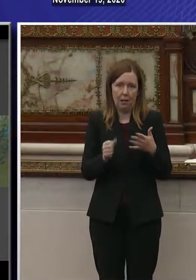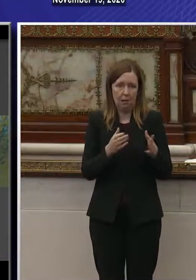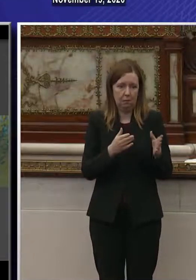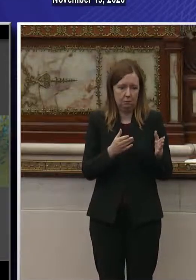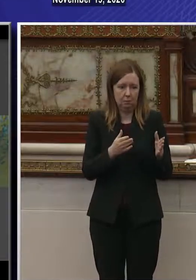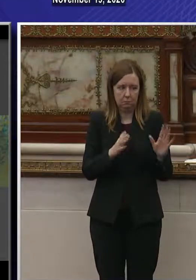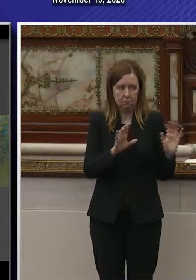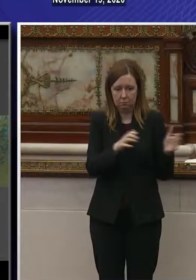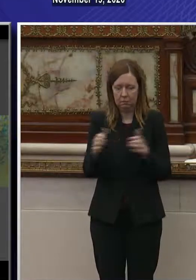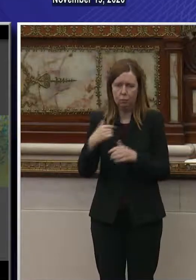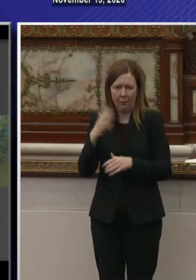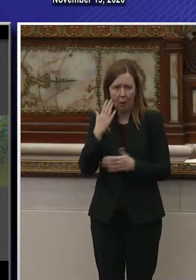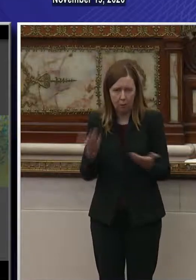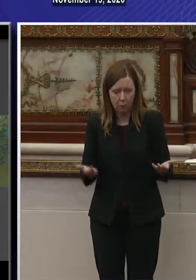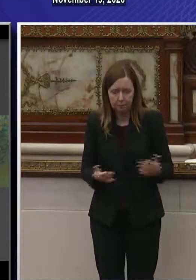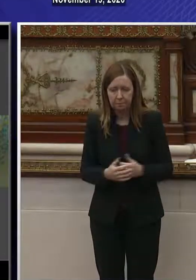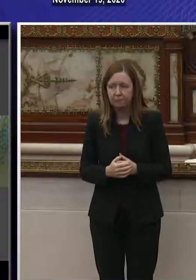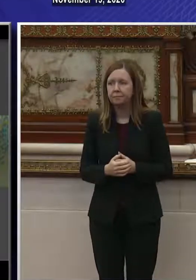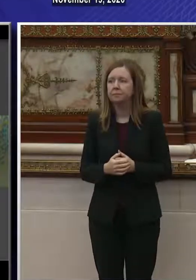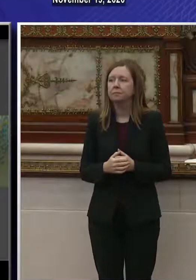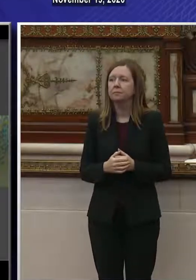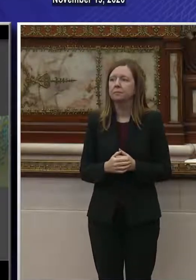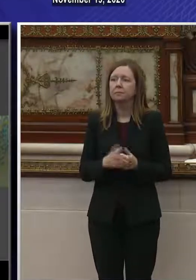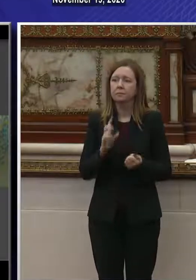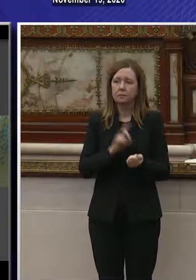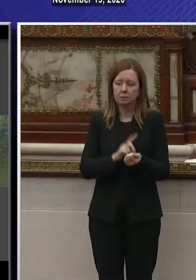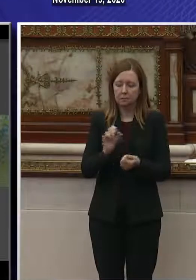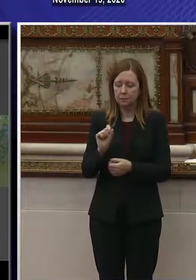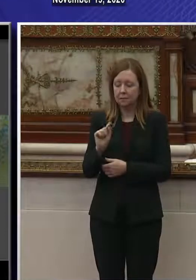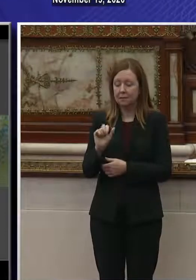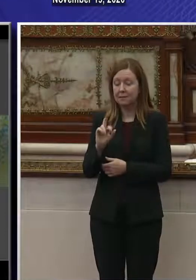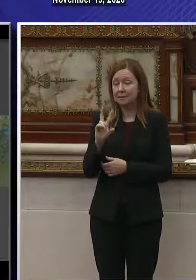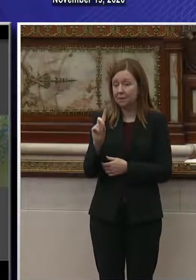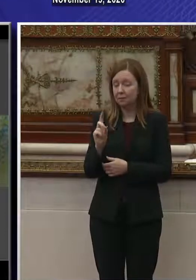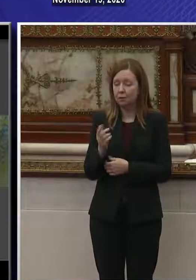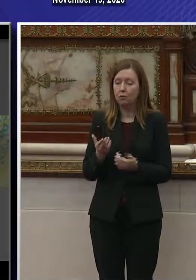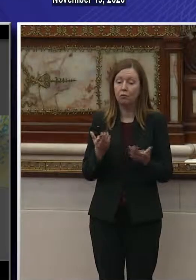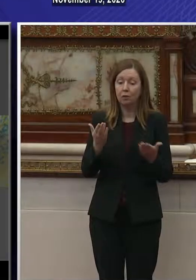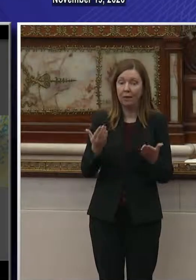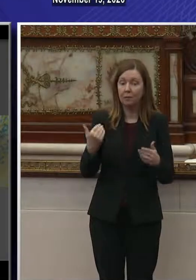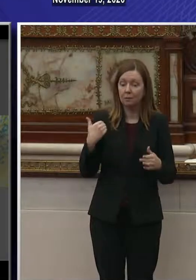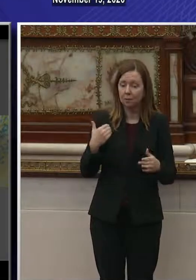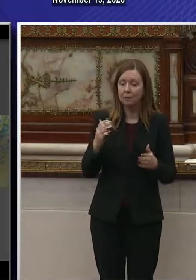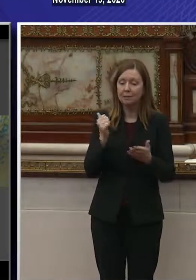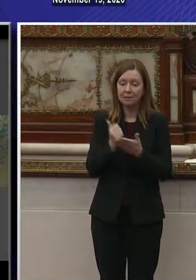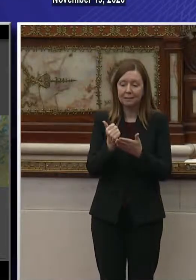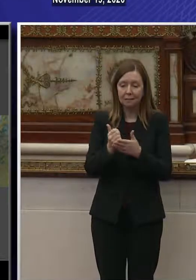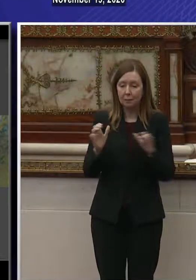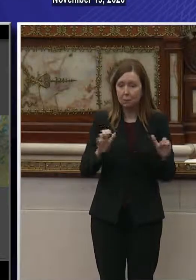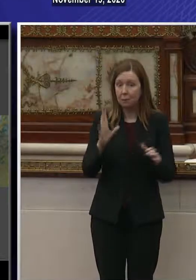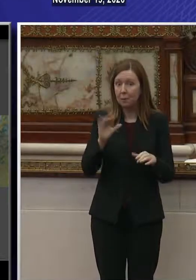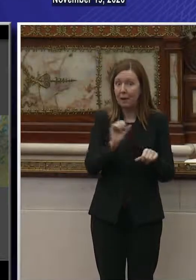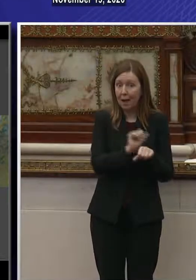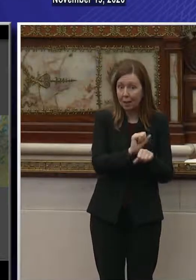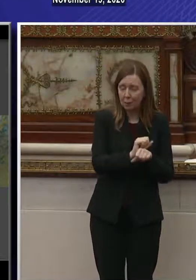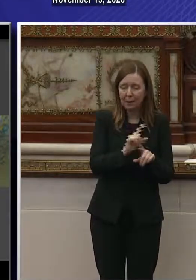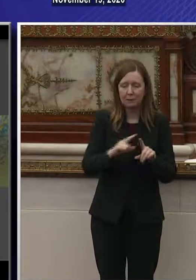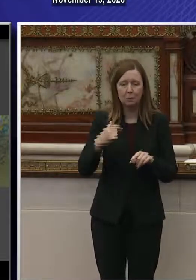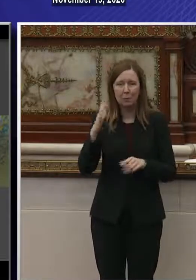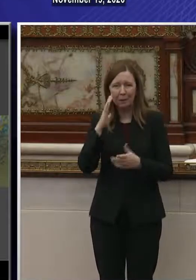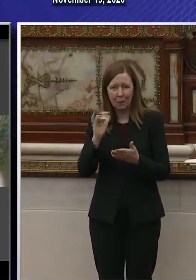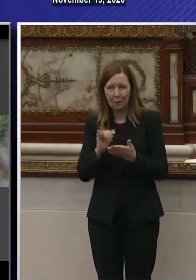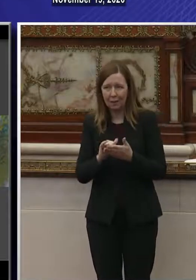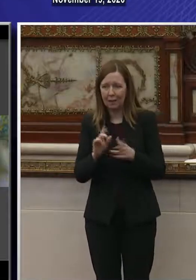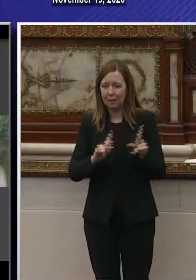are. You know, there was a question that Dr. Stanford had raised earlier, like, does it help to do by occupation, when we know that